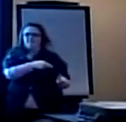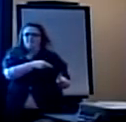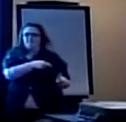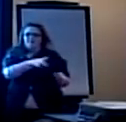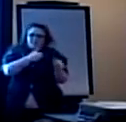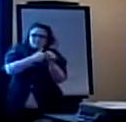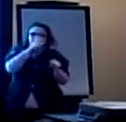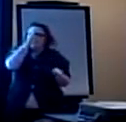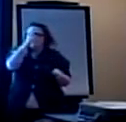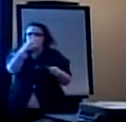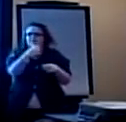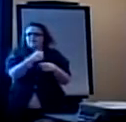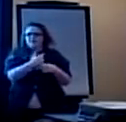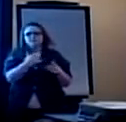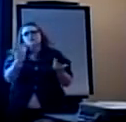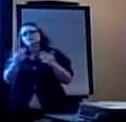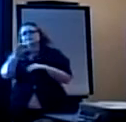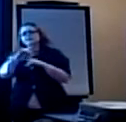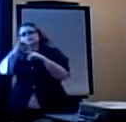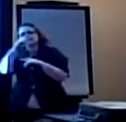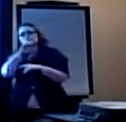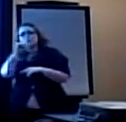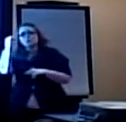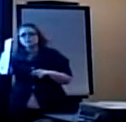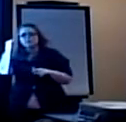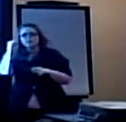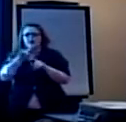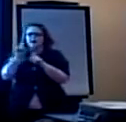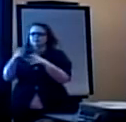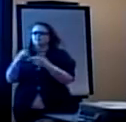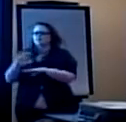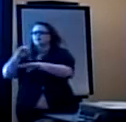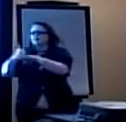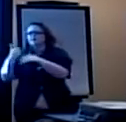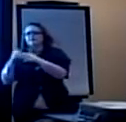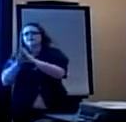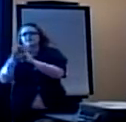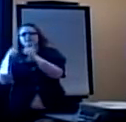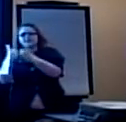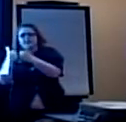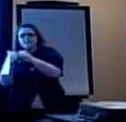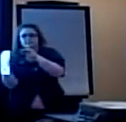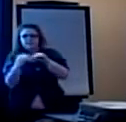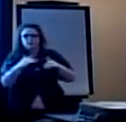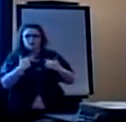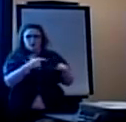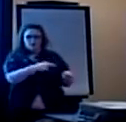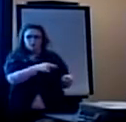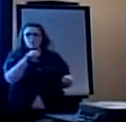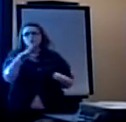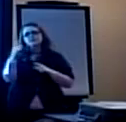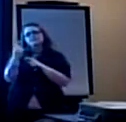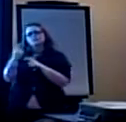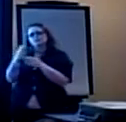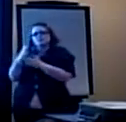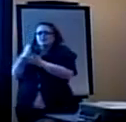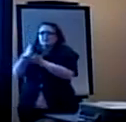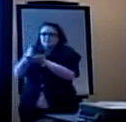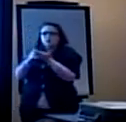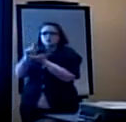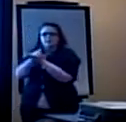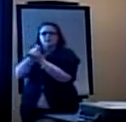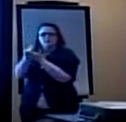literacy? Get the older kids to say, how would you teach the younger kids? Or get someone who is literate or partially literate to figure out